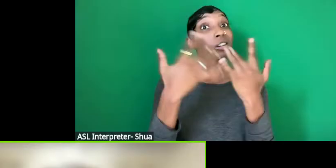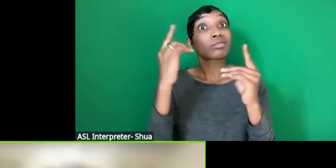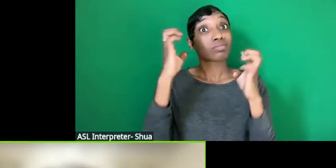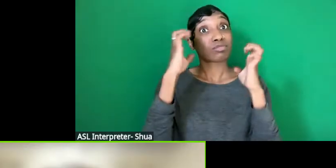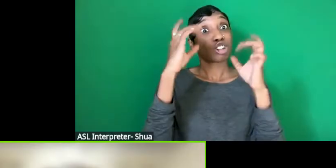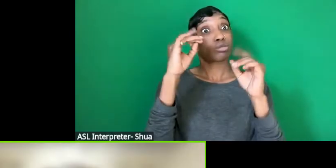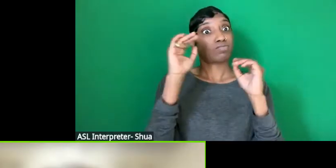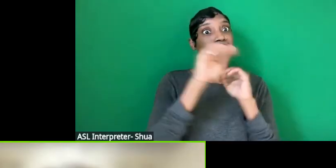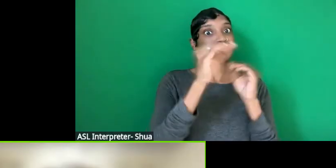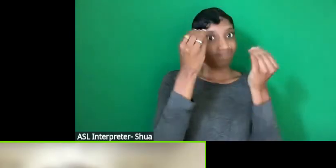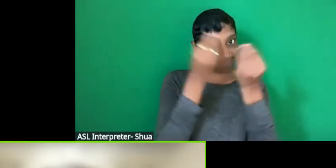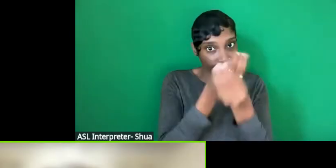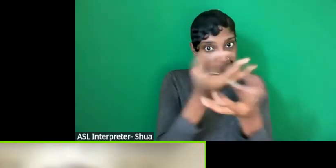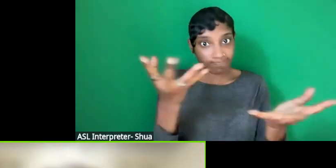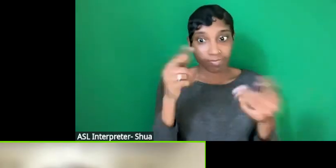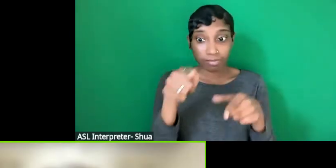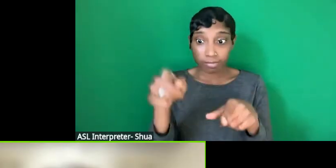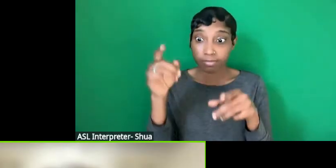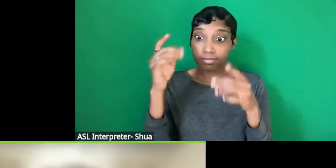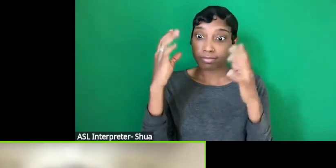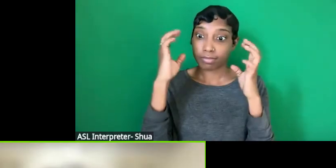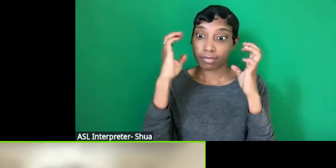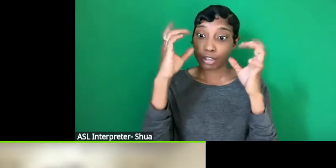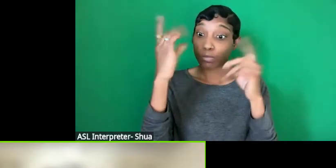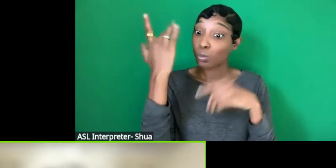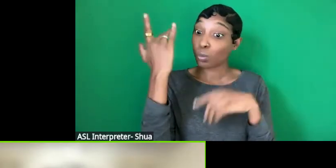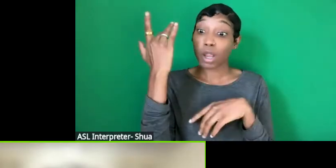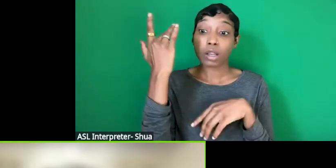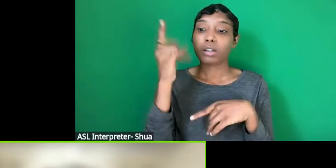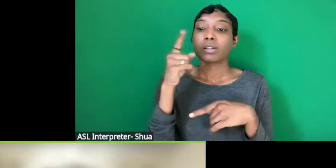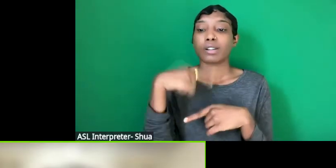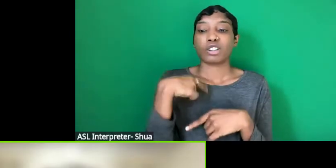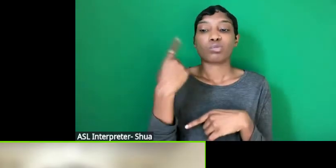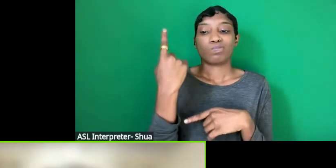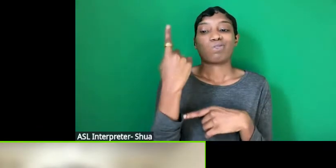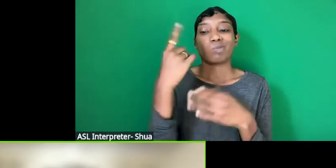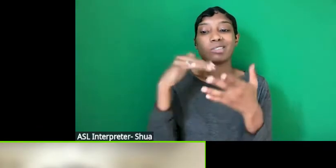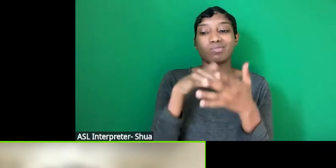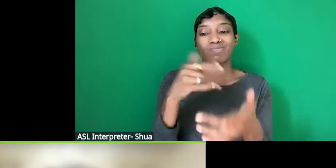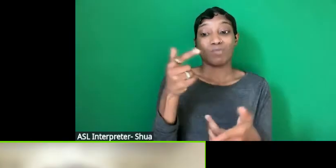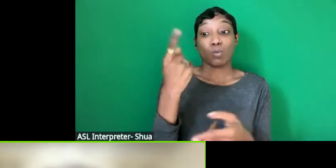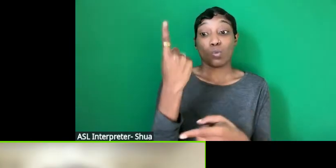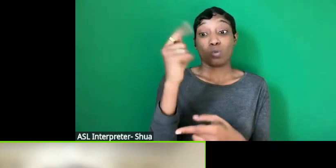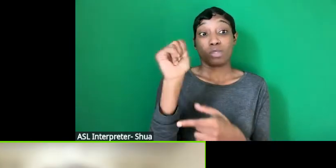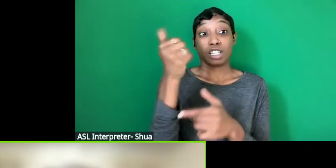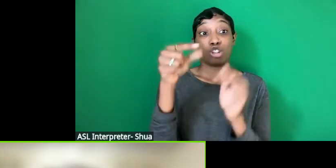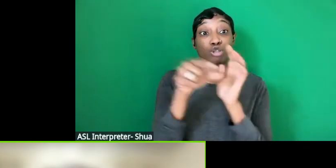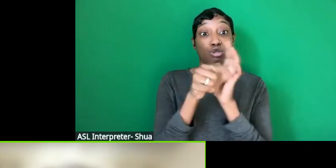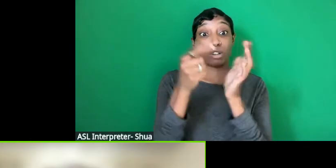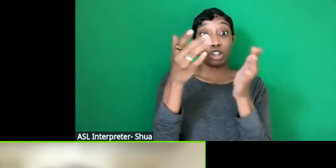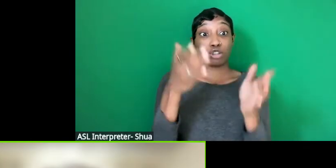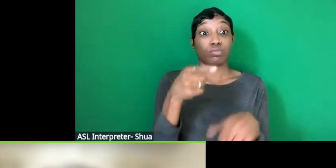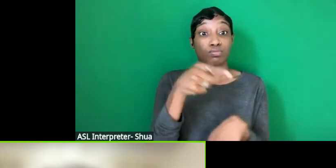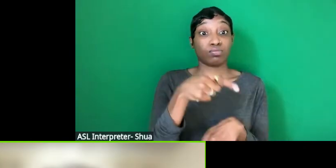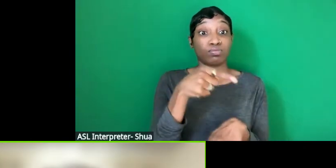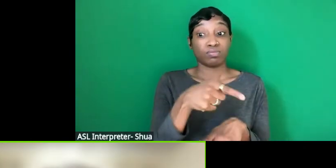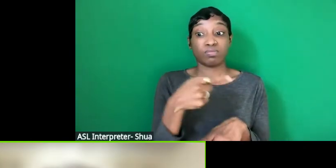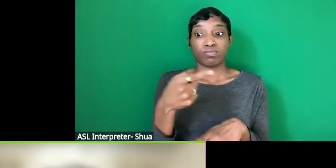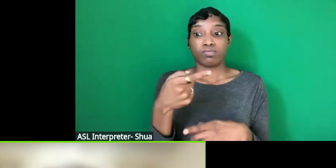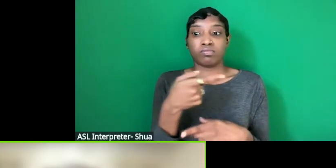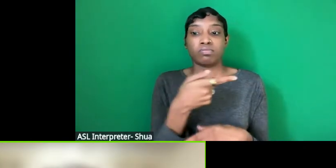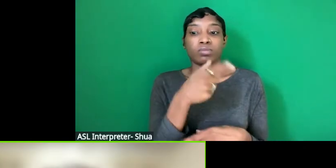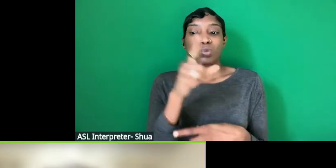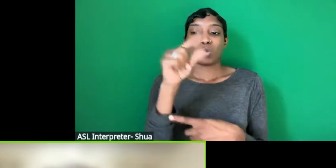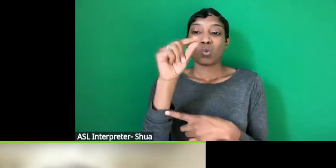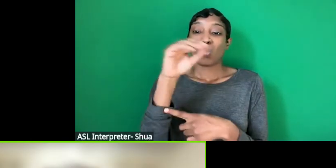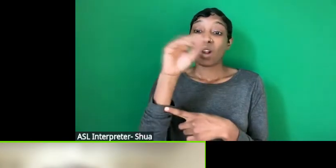is because, as one study showed, 10th graders with a growth mindset performed 20% better on nationwide